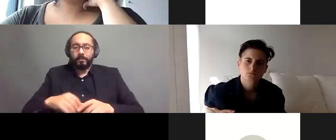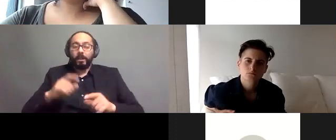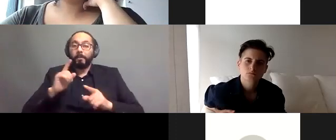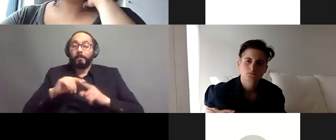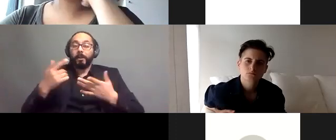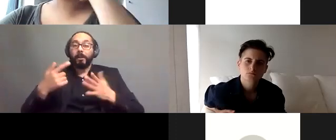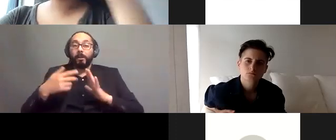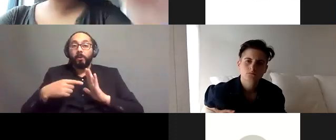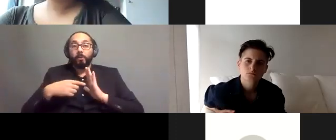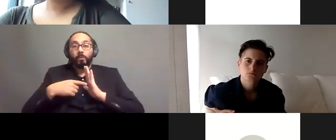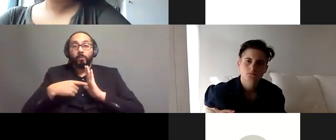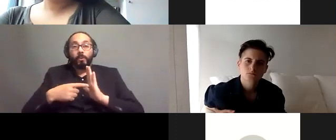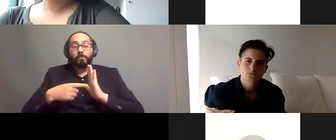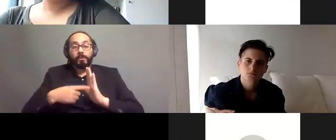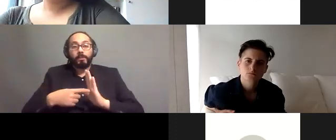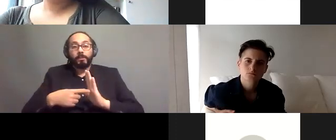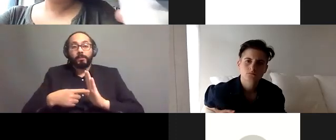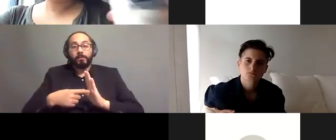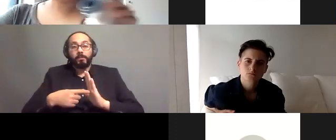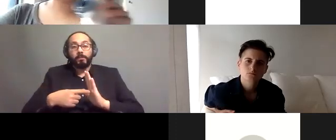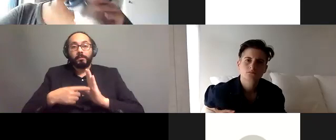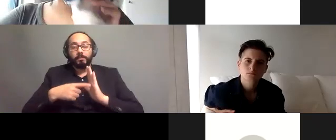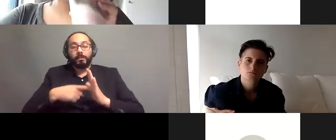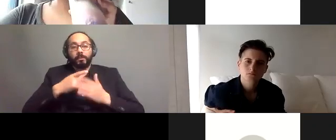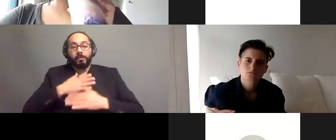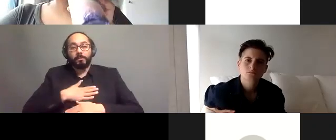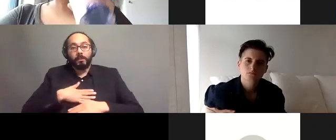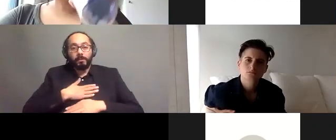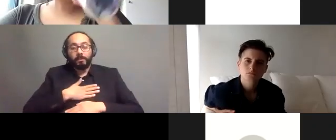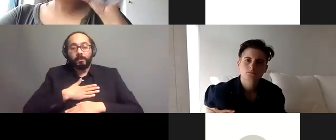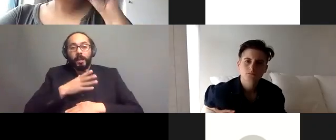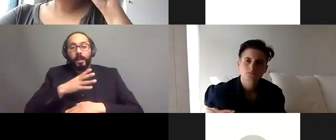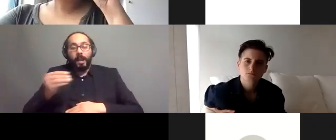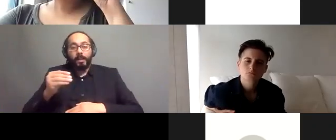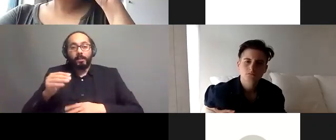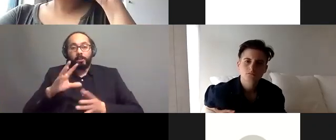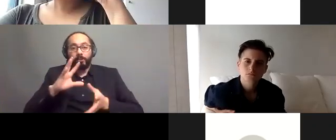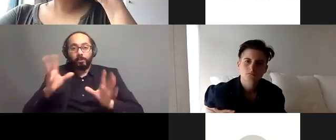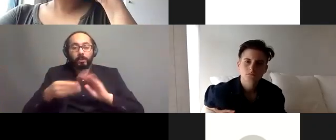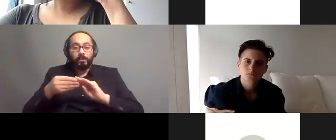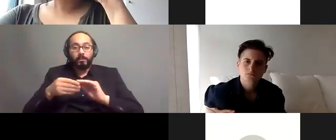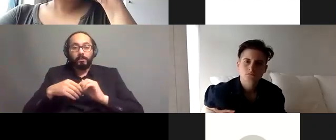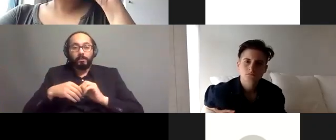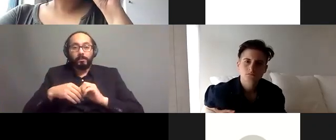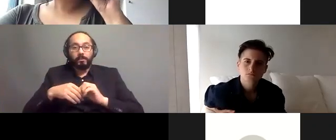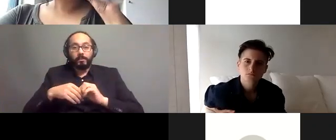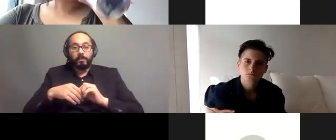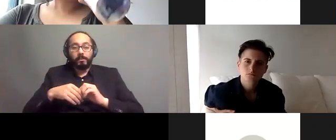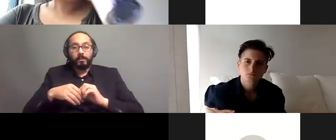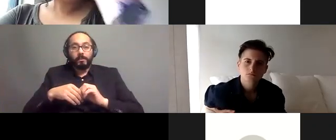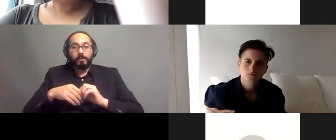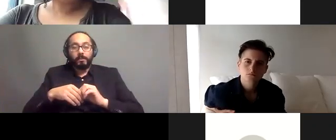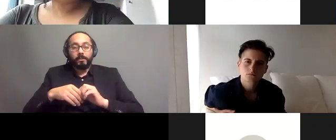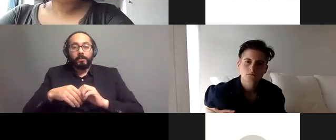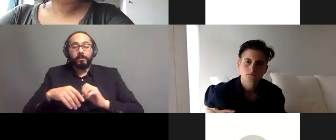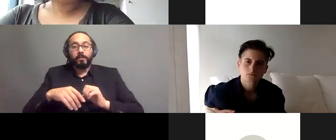images of, you know, like the pleasure of touch and tactility. So that's how I observed. So I've